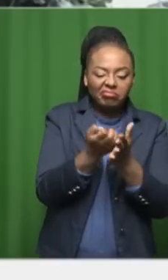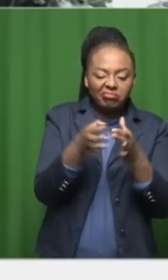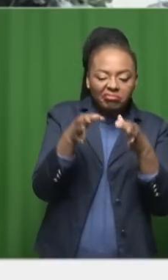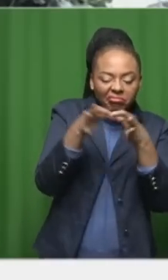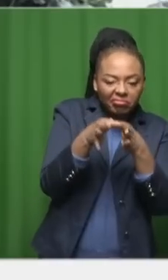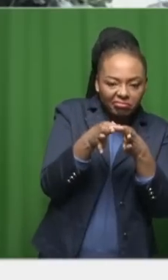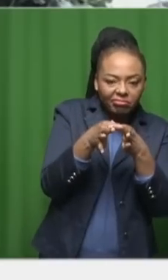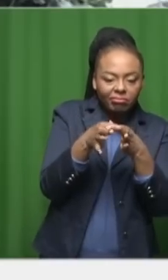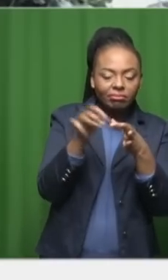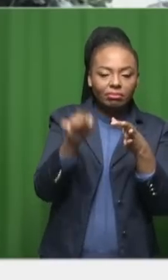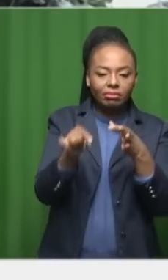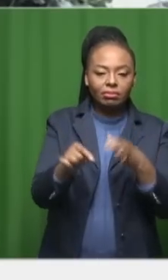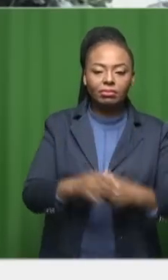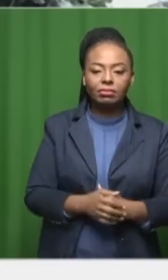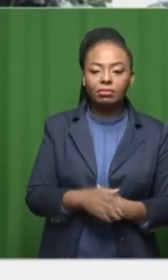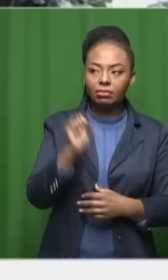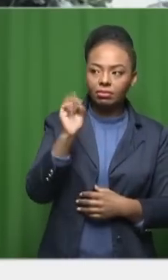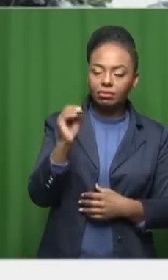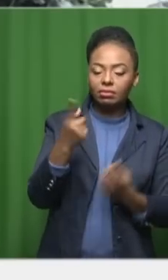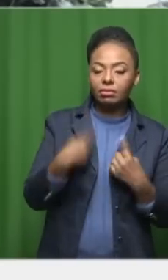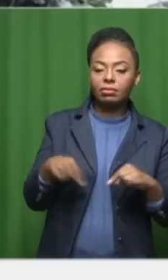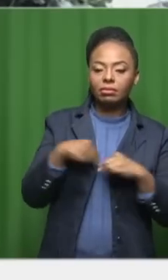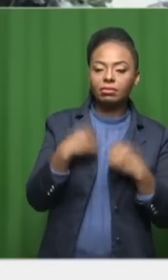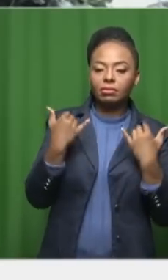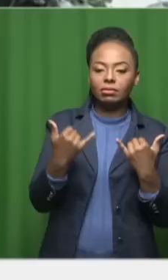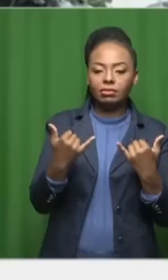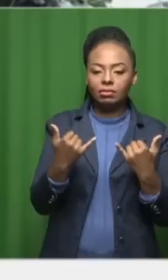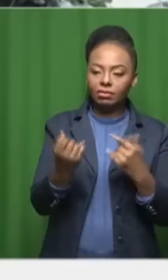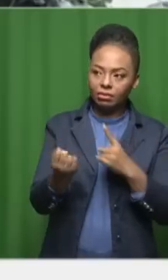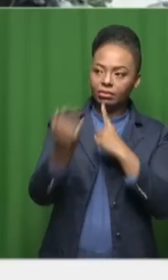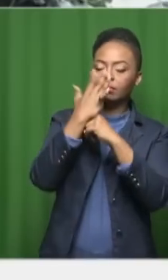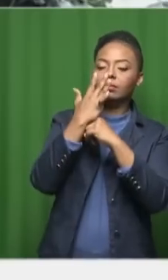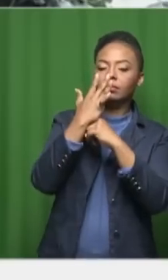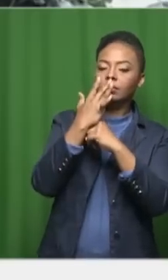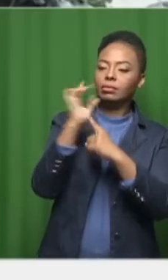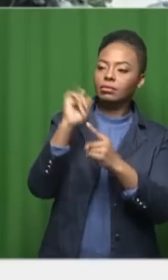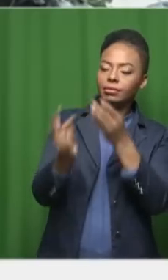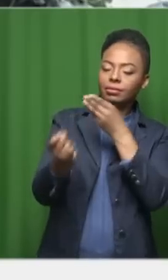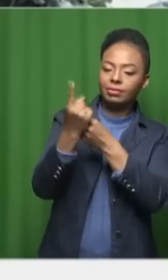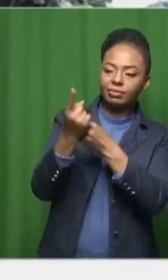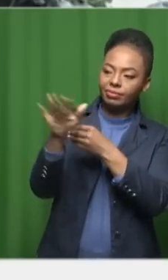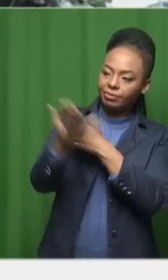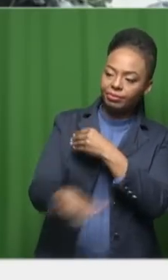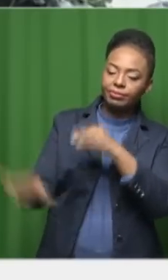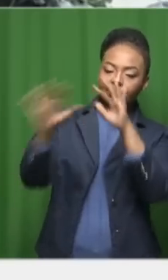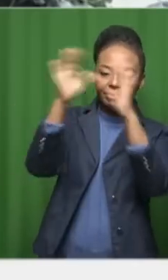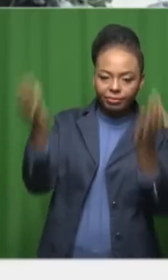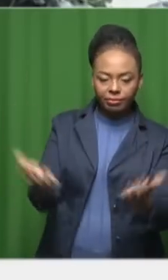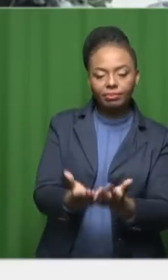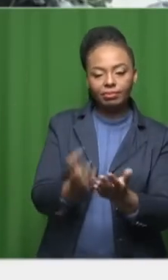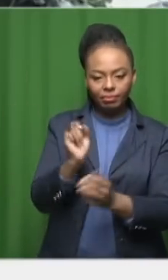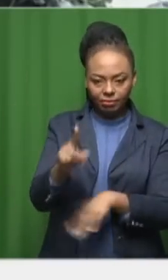on the global stage, and so we're essentially impacted by what happens in the rest of the world.